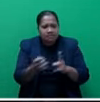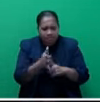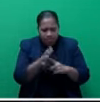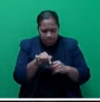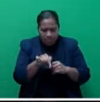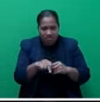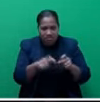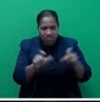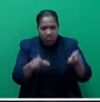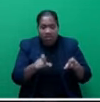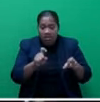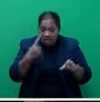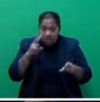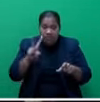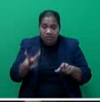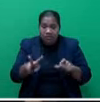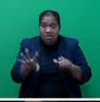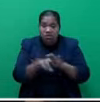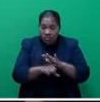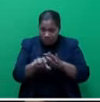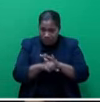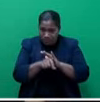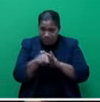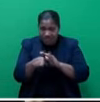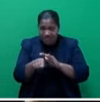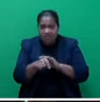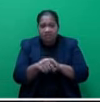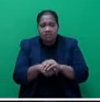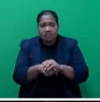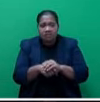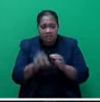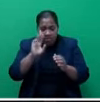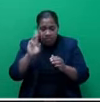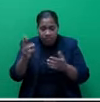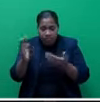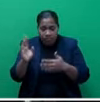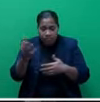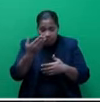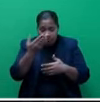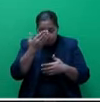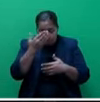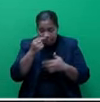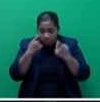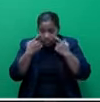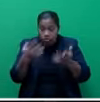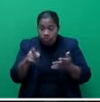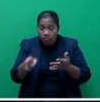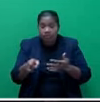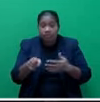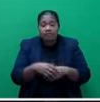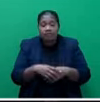at the corruption indices and the research that shows the economic cost of corruption in some of those countries,